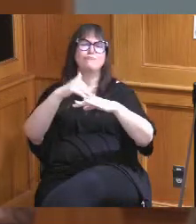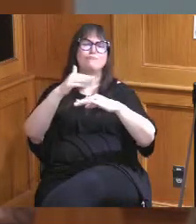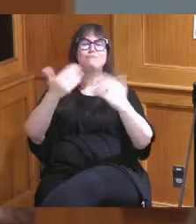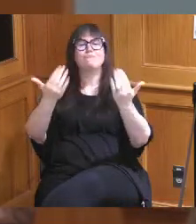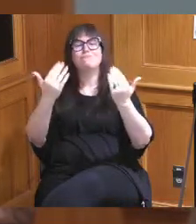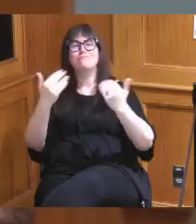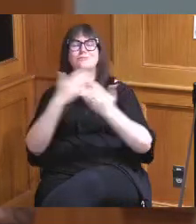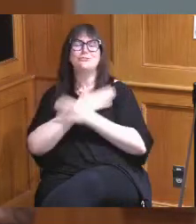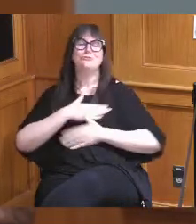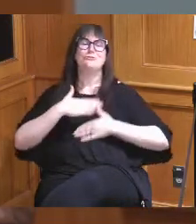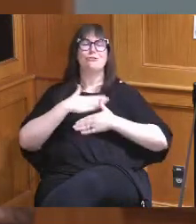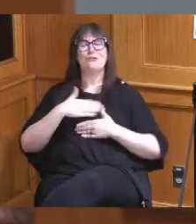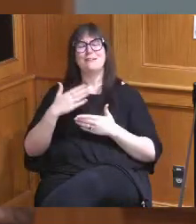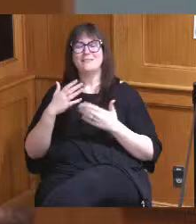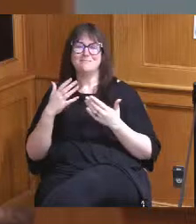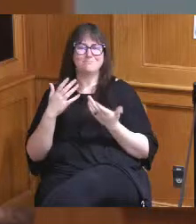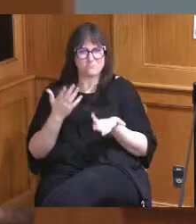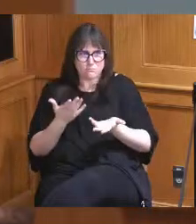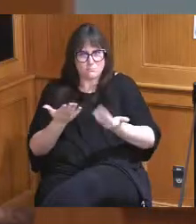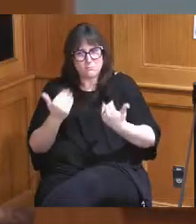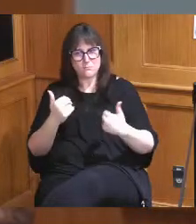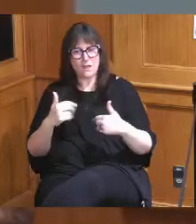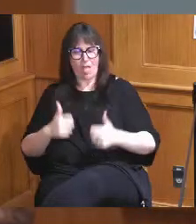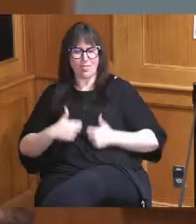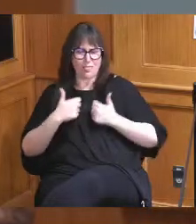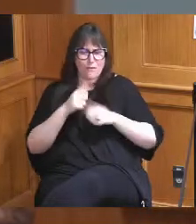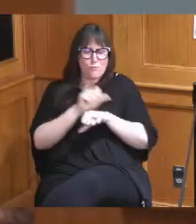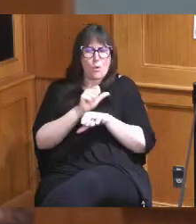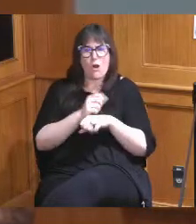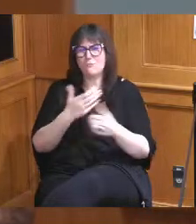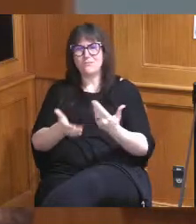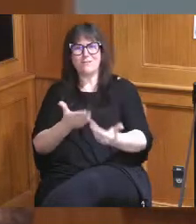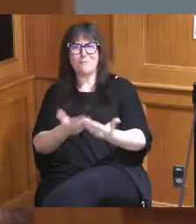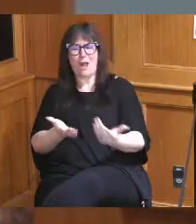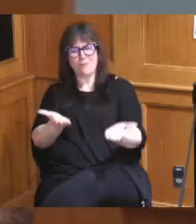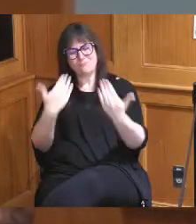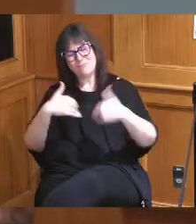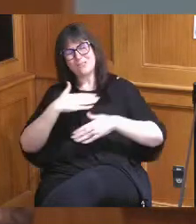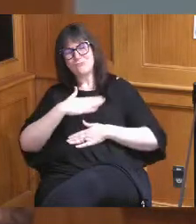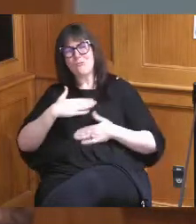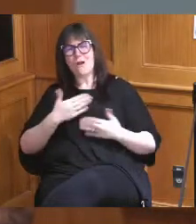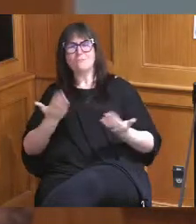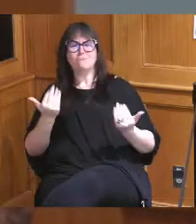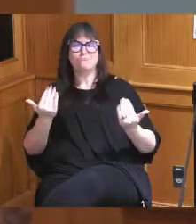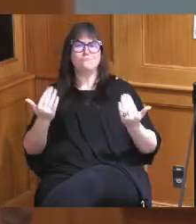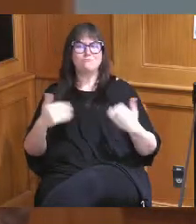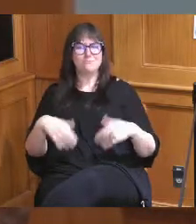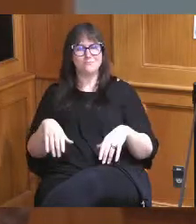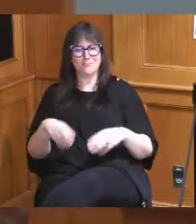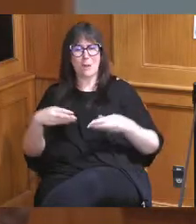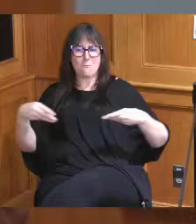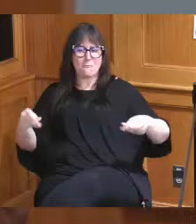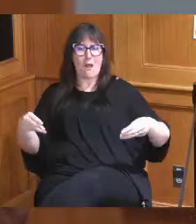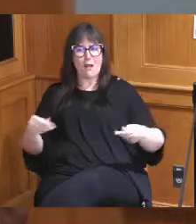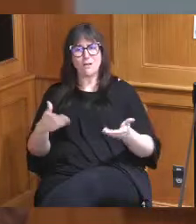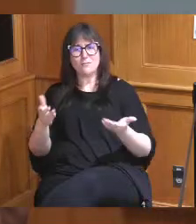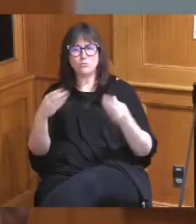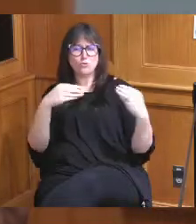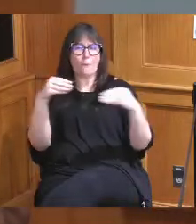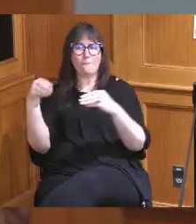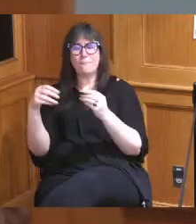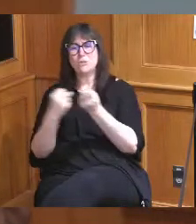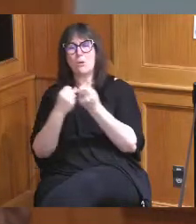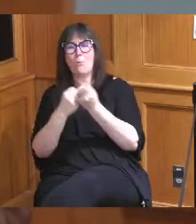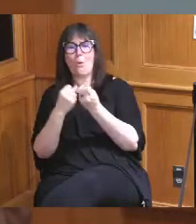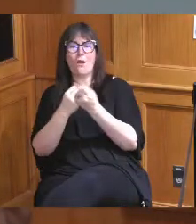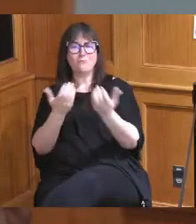and come into the city, either to live, to work, or just to come down and spend money and support our businesses